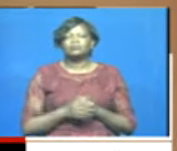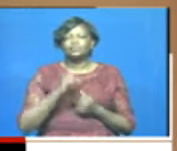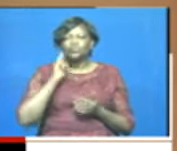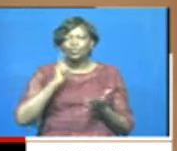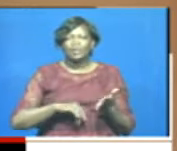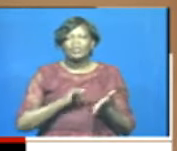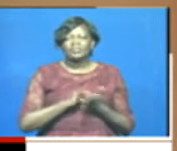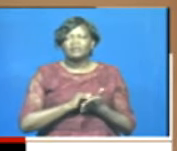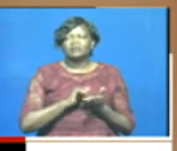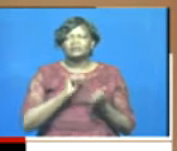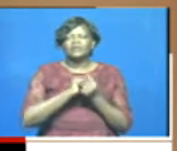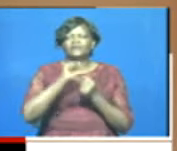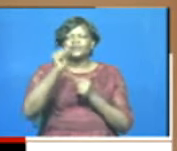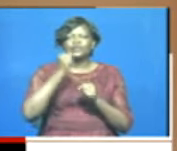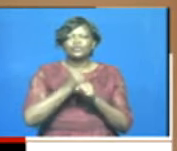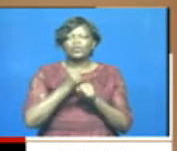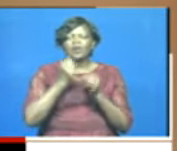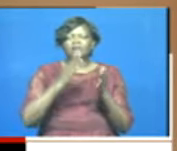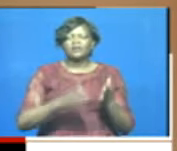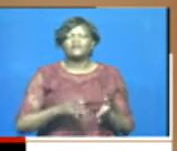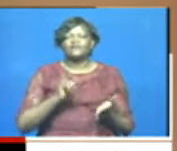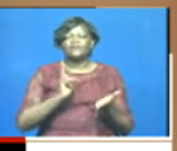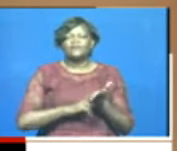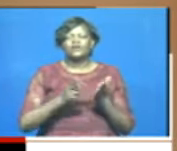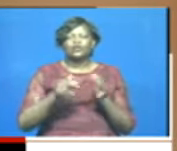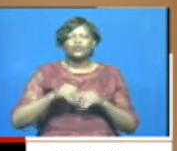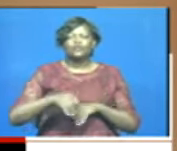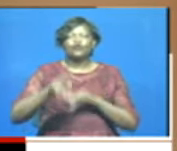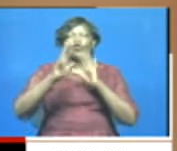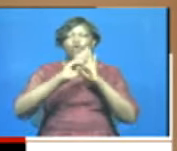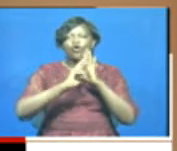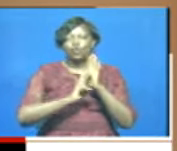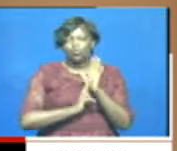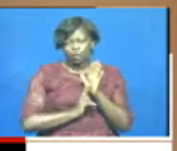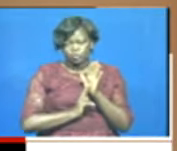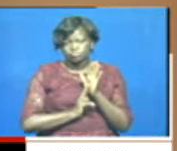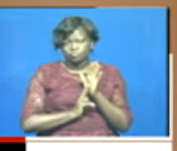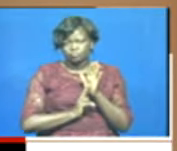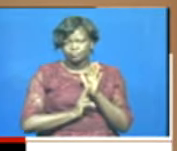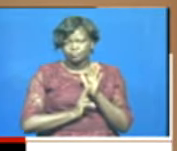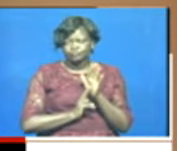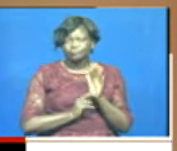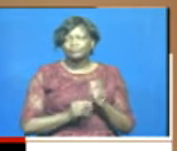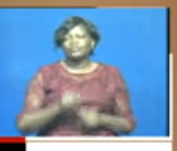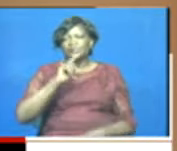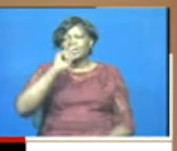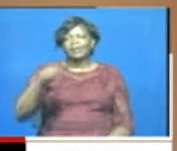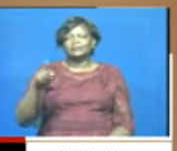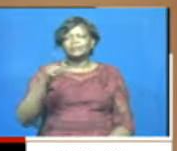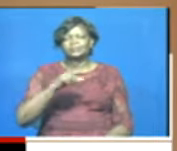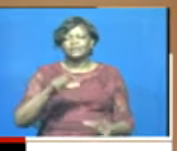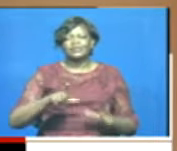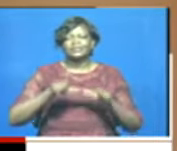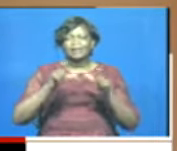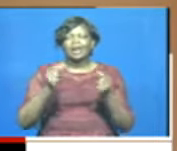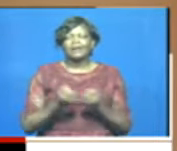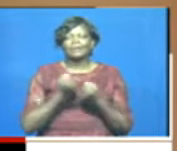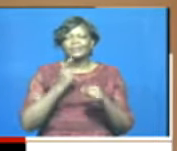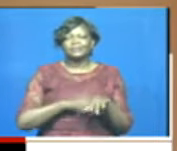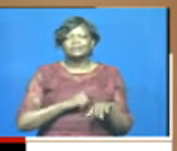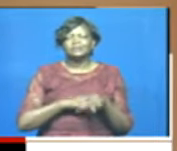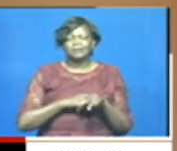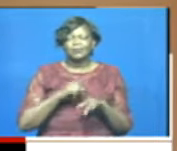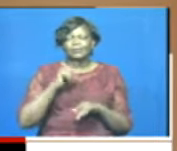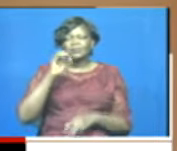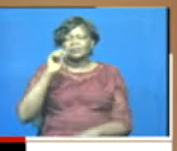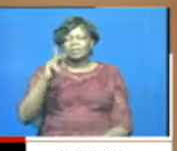15 operators failed to adhere to the laid down regulations. The cancellation of the license comes at a time when the authority